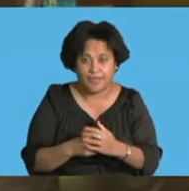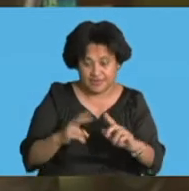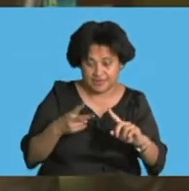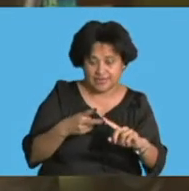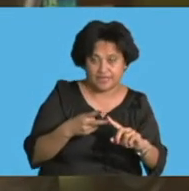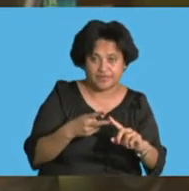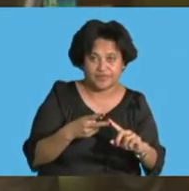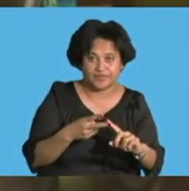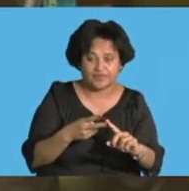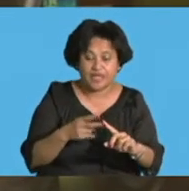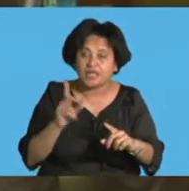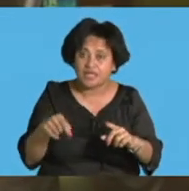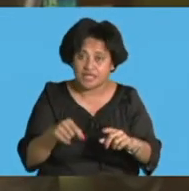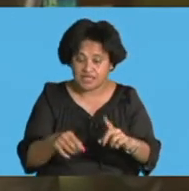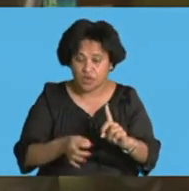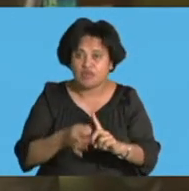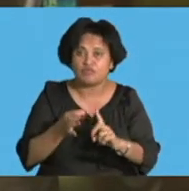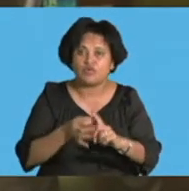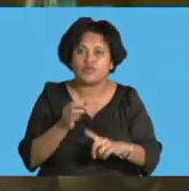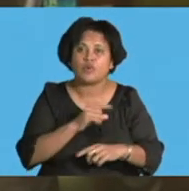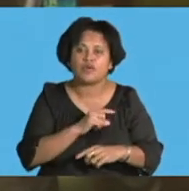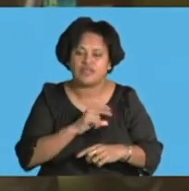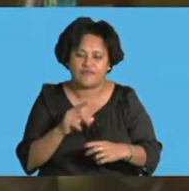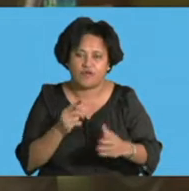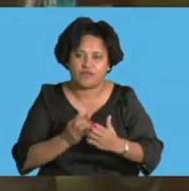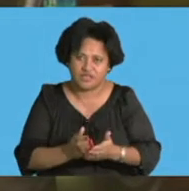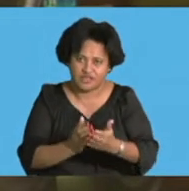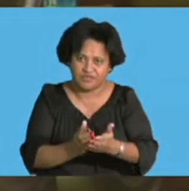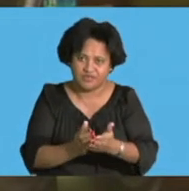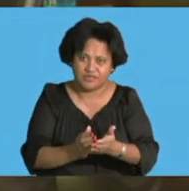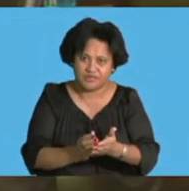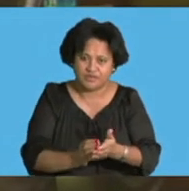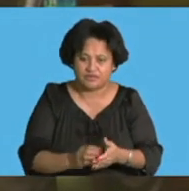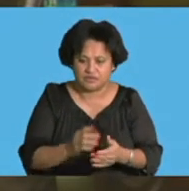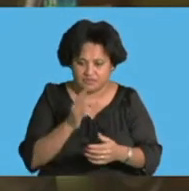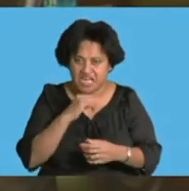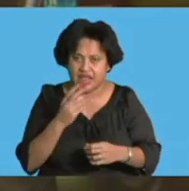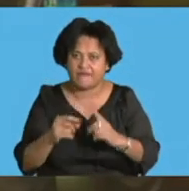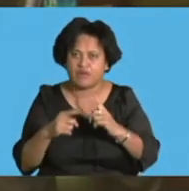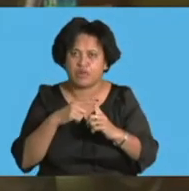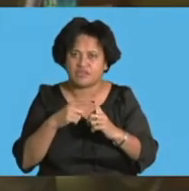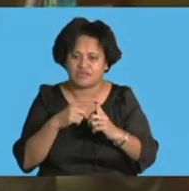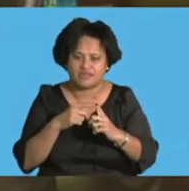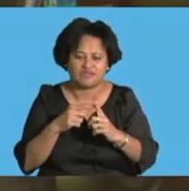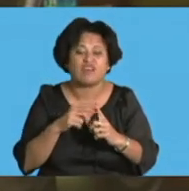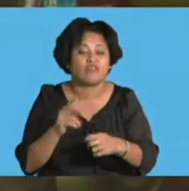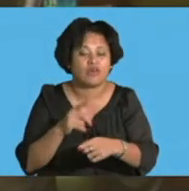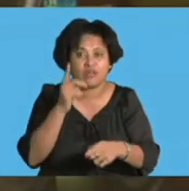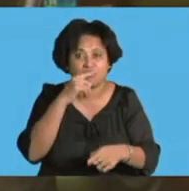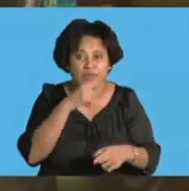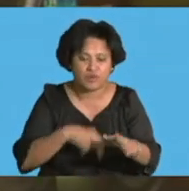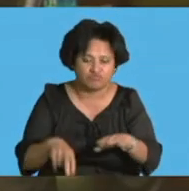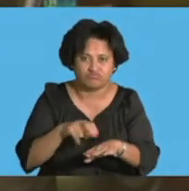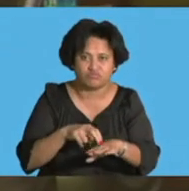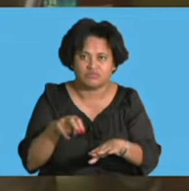Secondly, this will improve the quality of ships, which will have a positive impact on the passengers. Additionally, the Fijian government